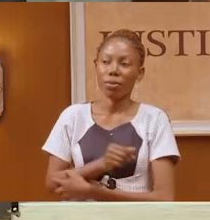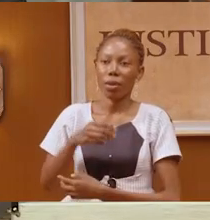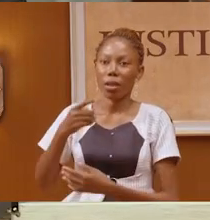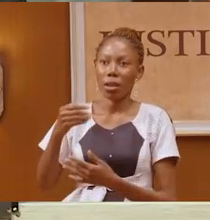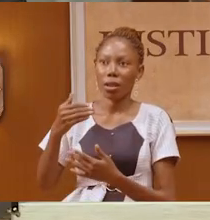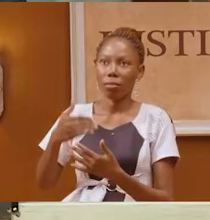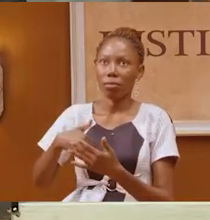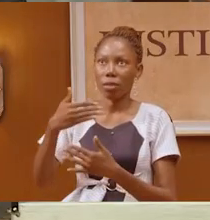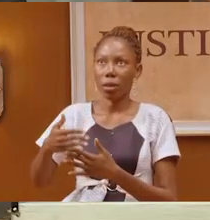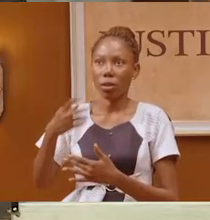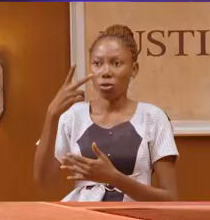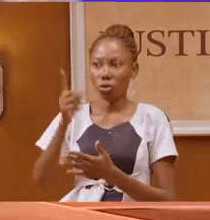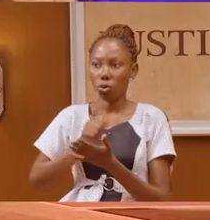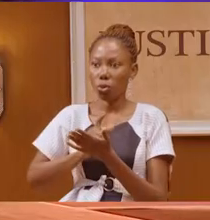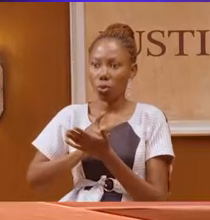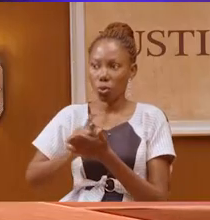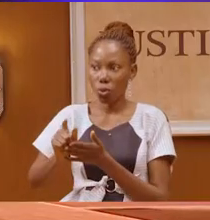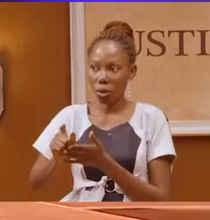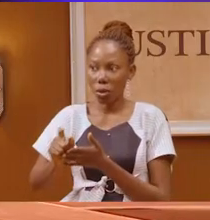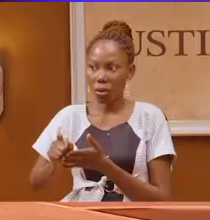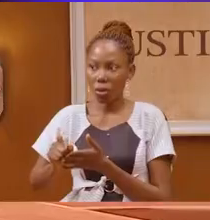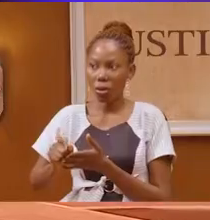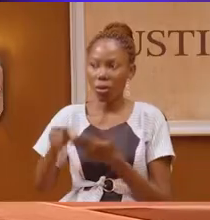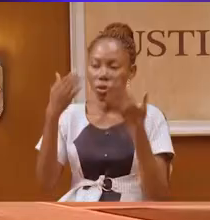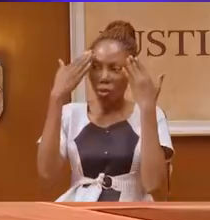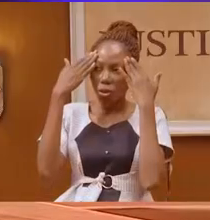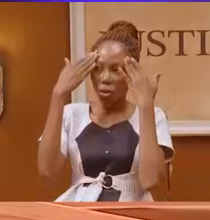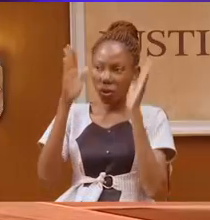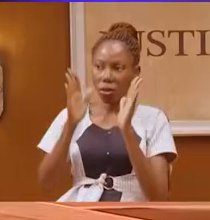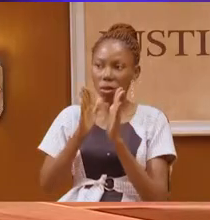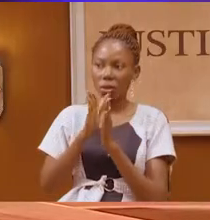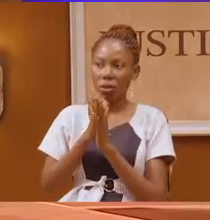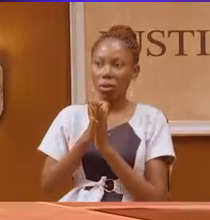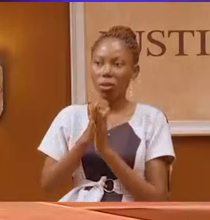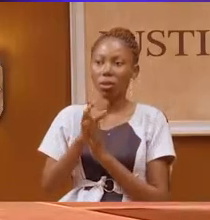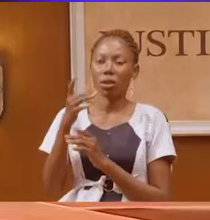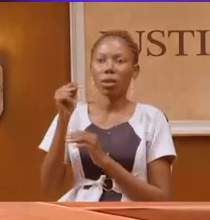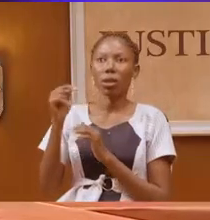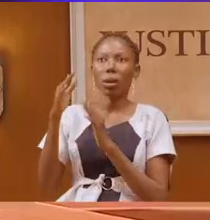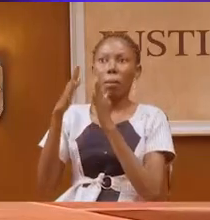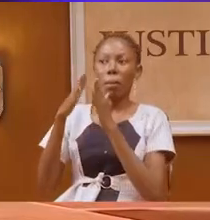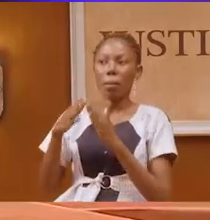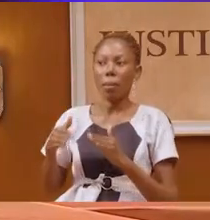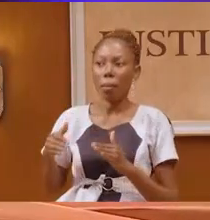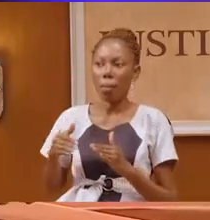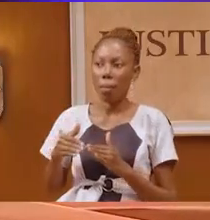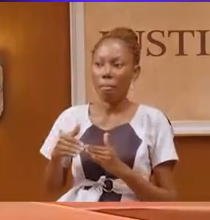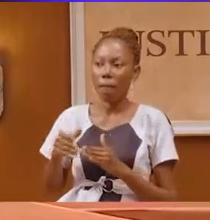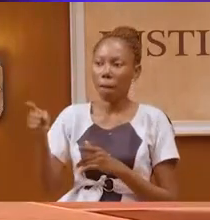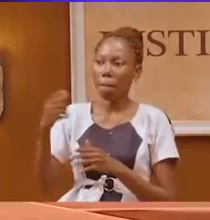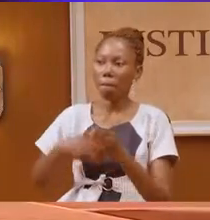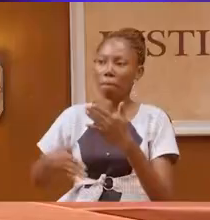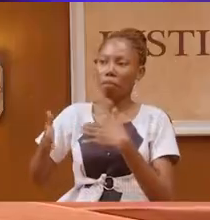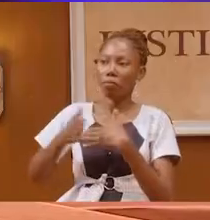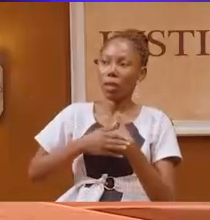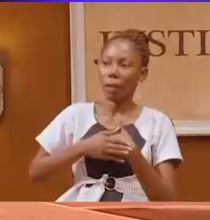the following 2 weeks, government, I don't know what happened. I never know the place is even legal structure. Come on, I come back that day, they